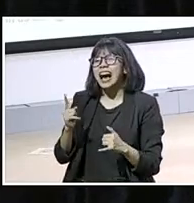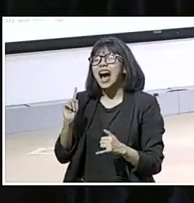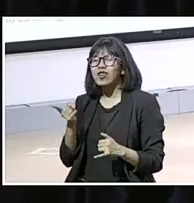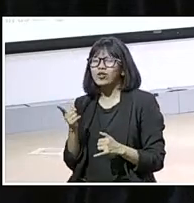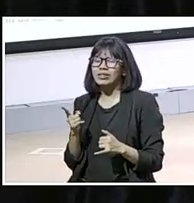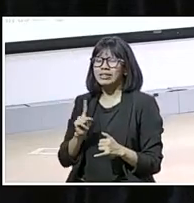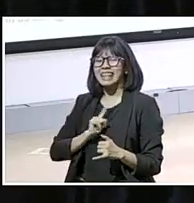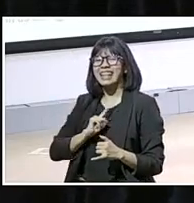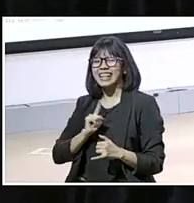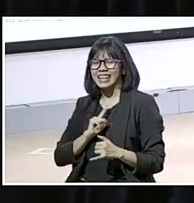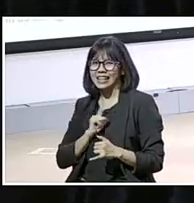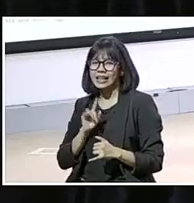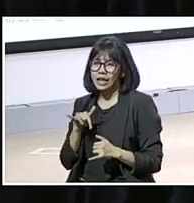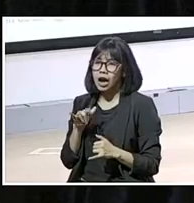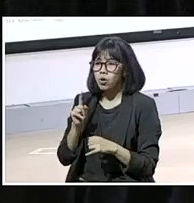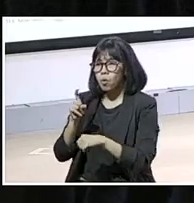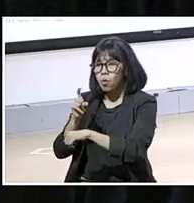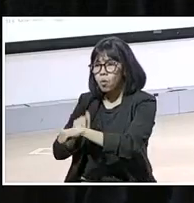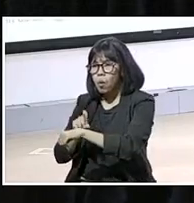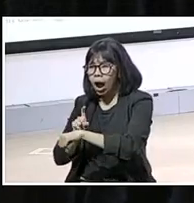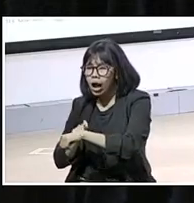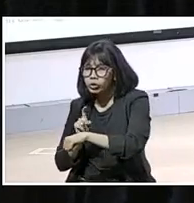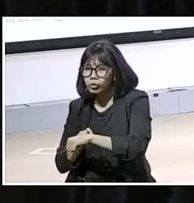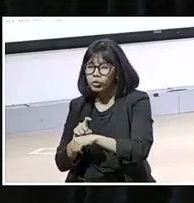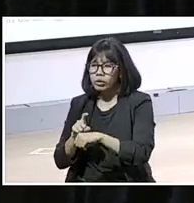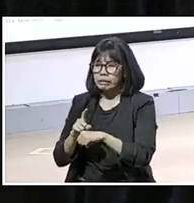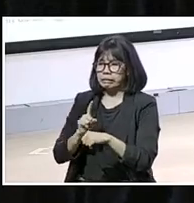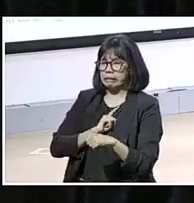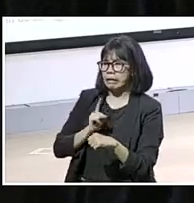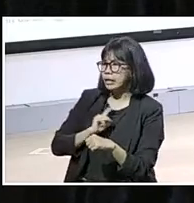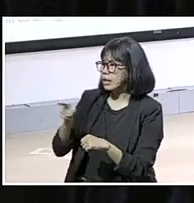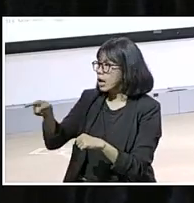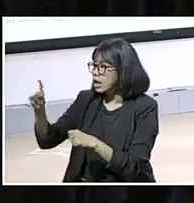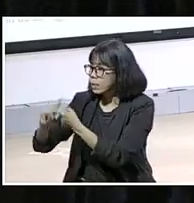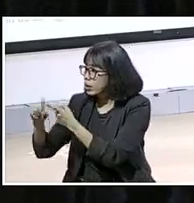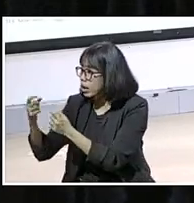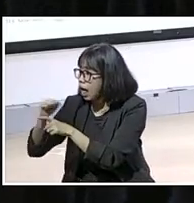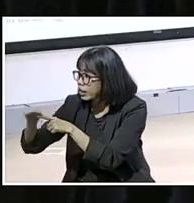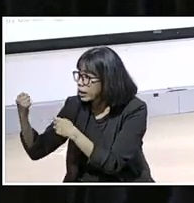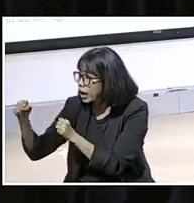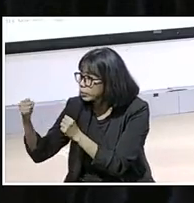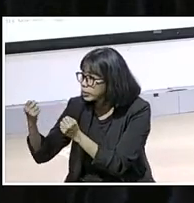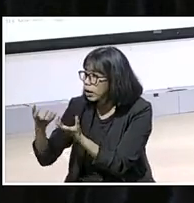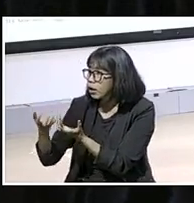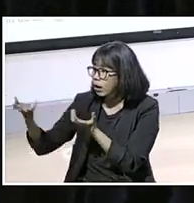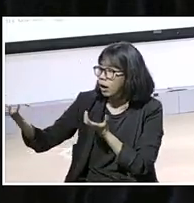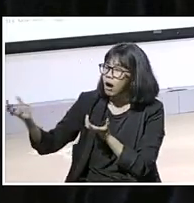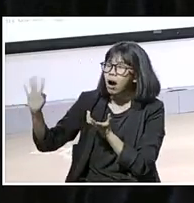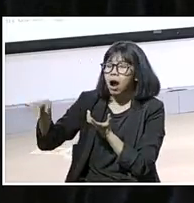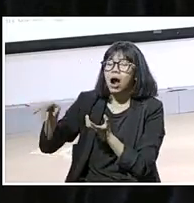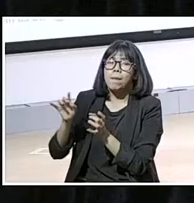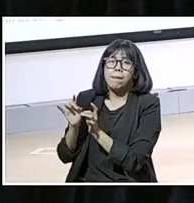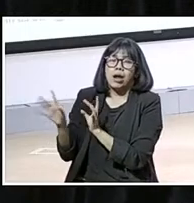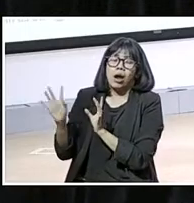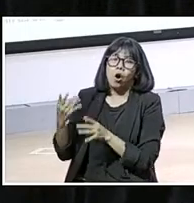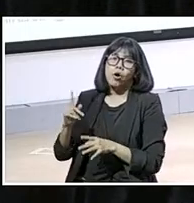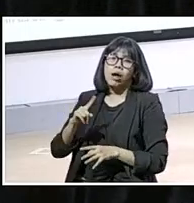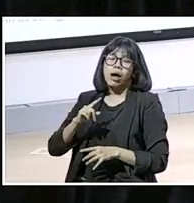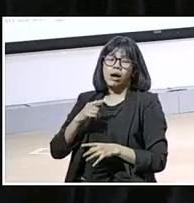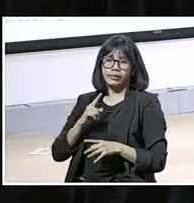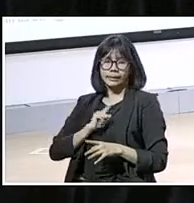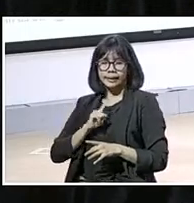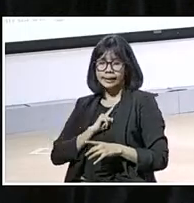of time spent in a gym alone, in a hot gym with no air condition, or on a